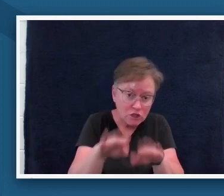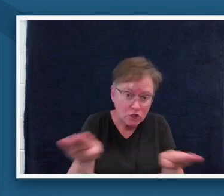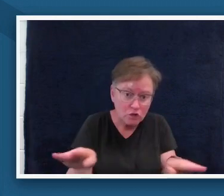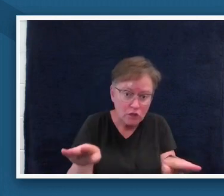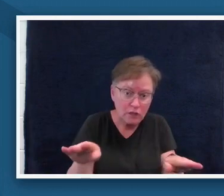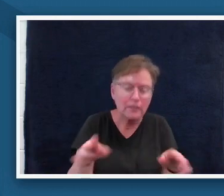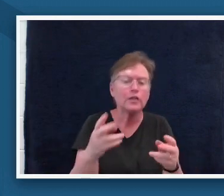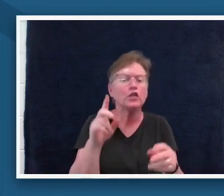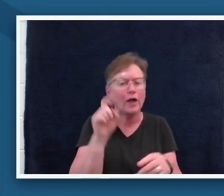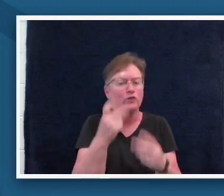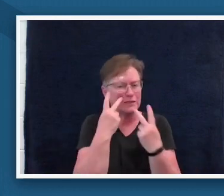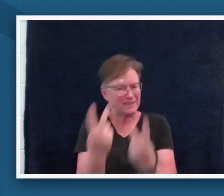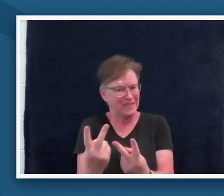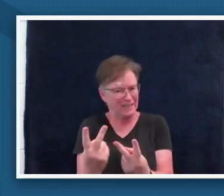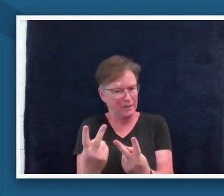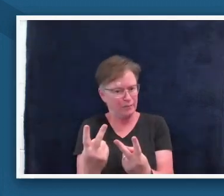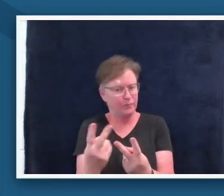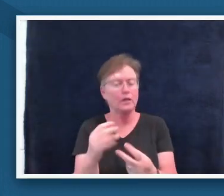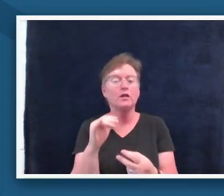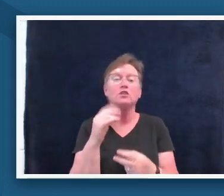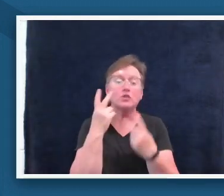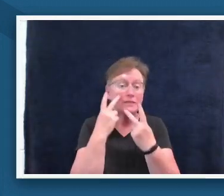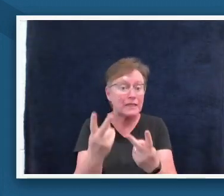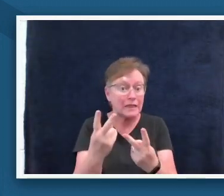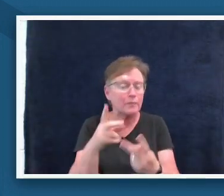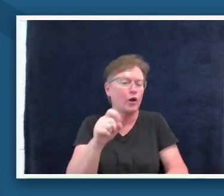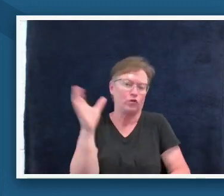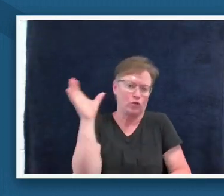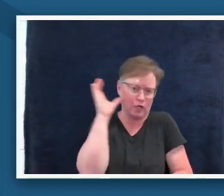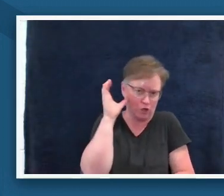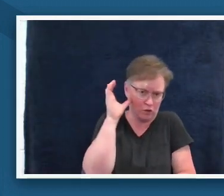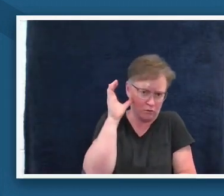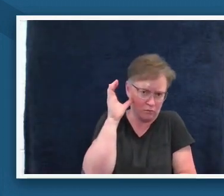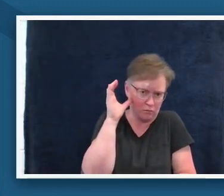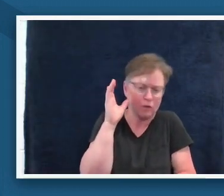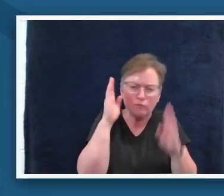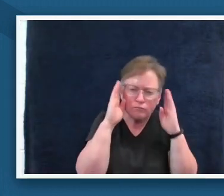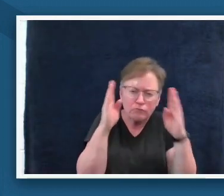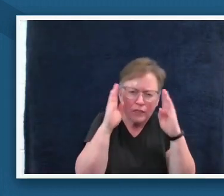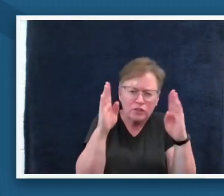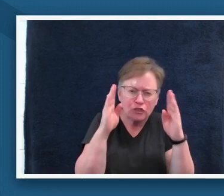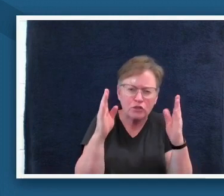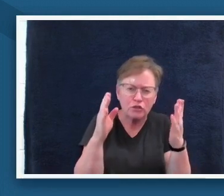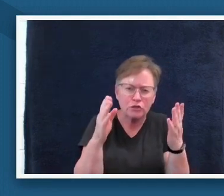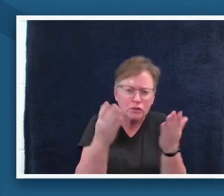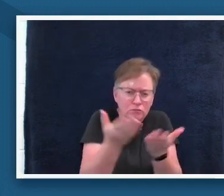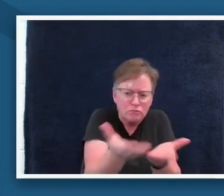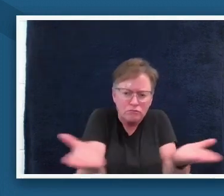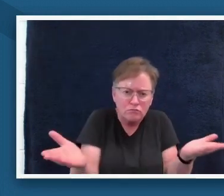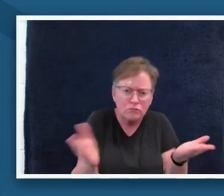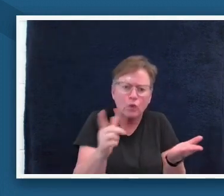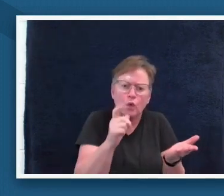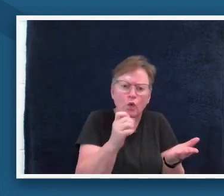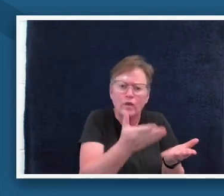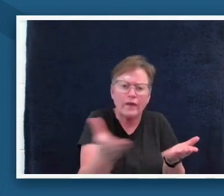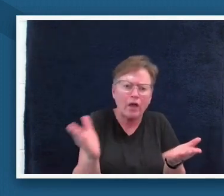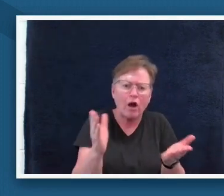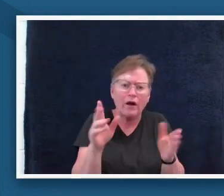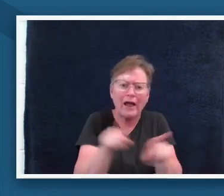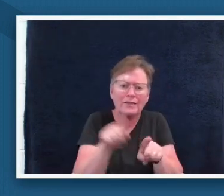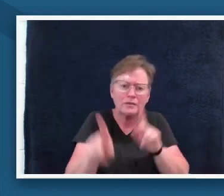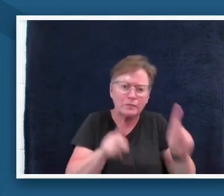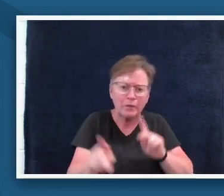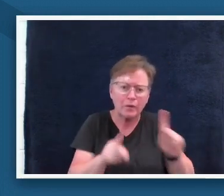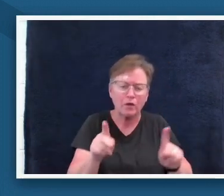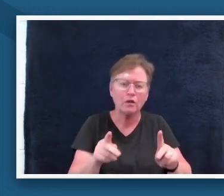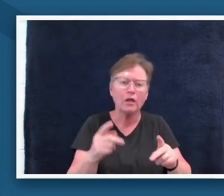them. You first got to listen before you can actually see who they are as people and what they can accomplish. So I think it's